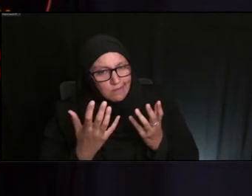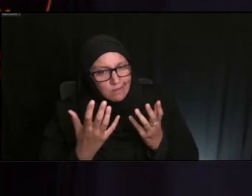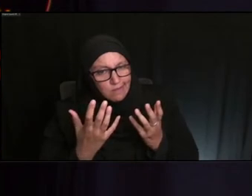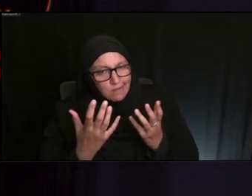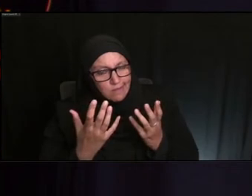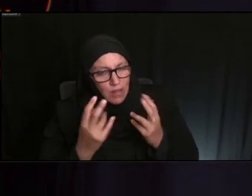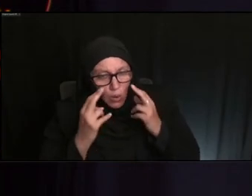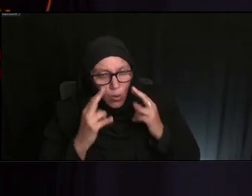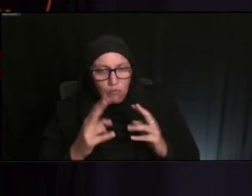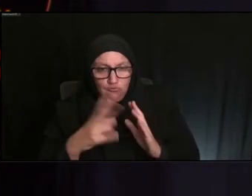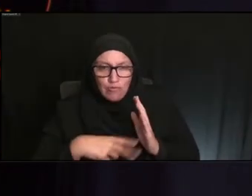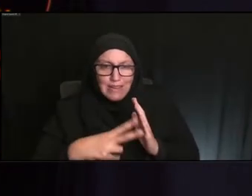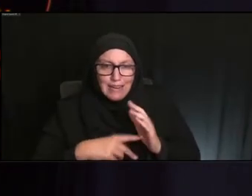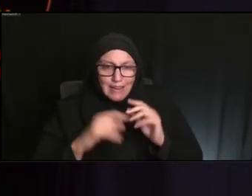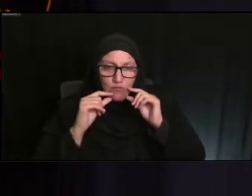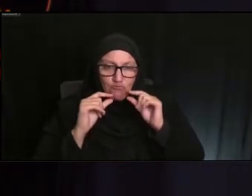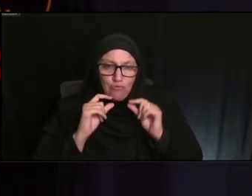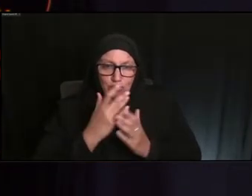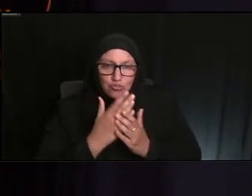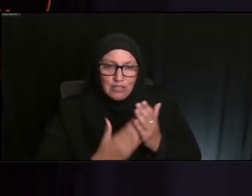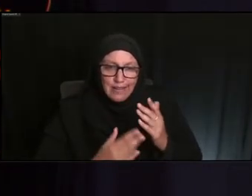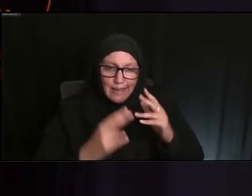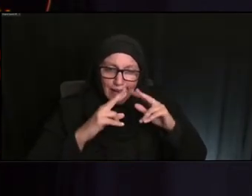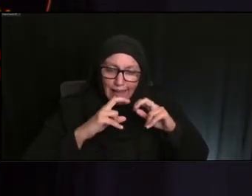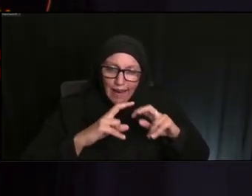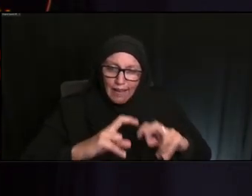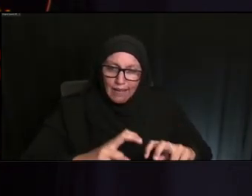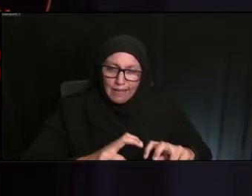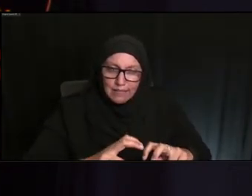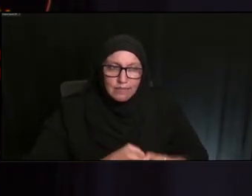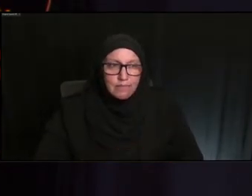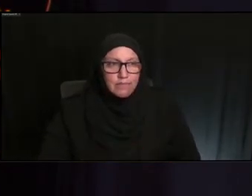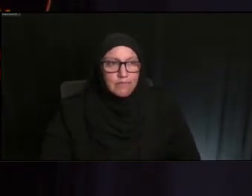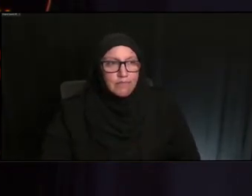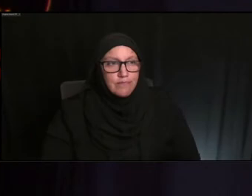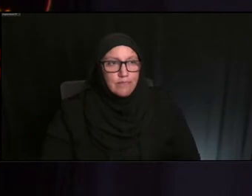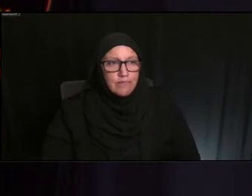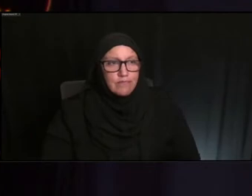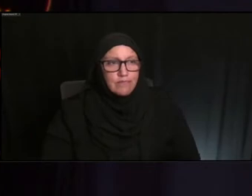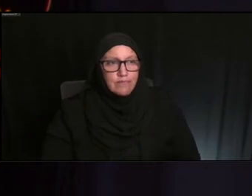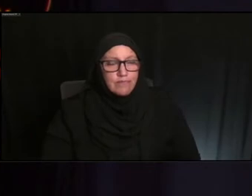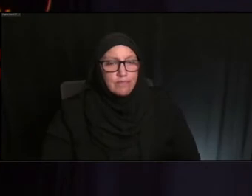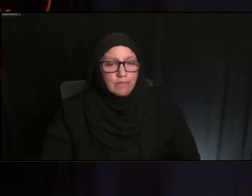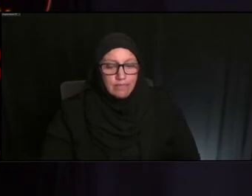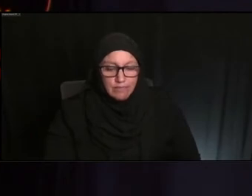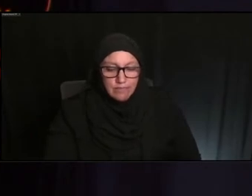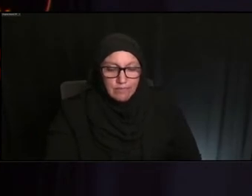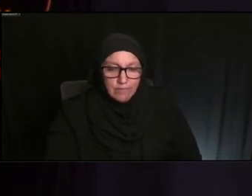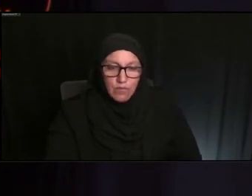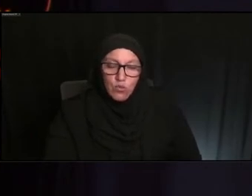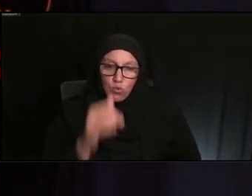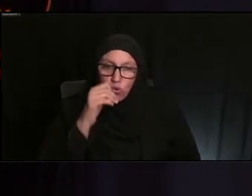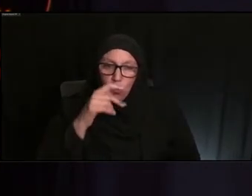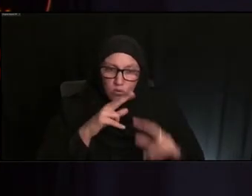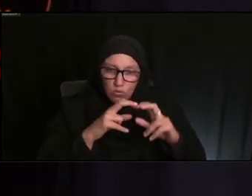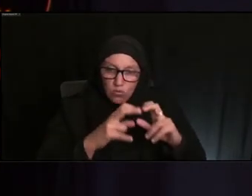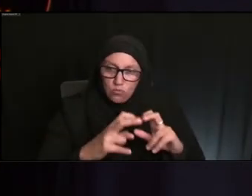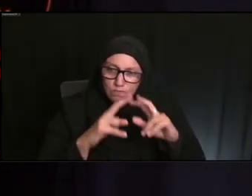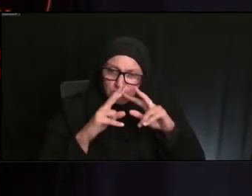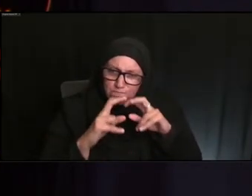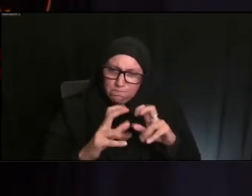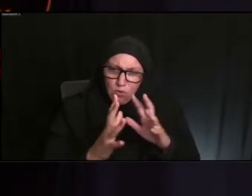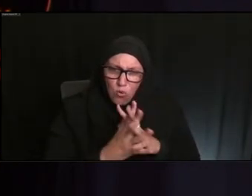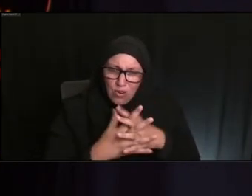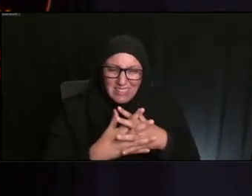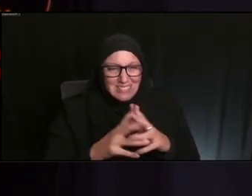narrations, to analyze the narration. You know how we do tadabbur with the Quran? It's good for you to do tadabbur with the ruwayah.